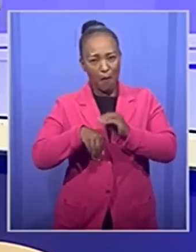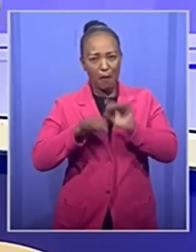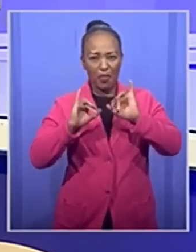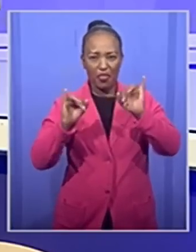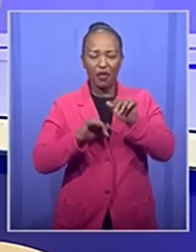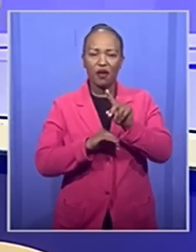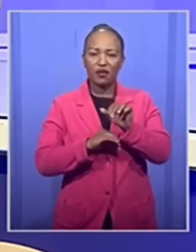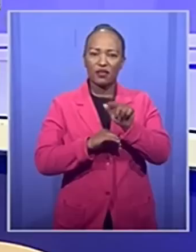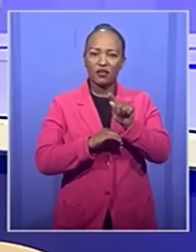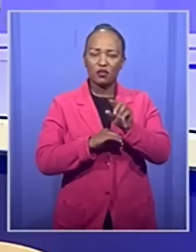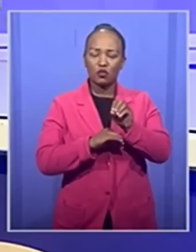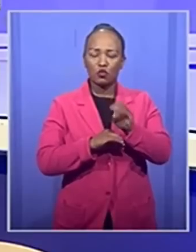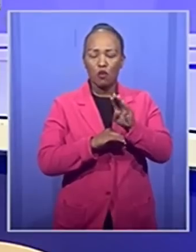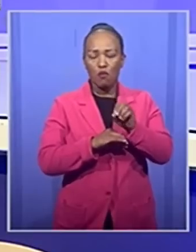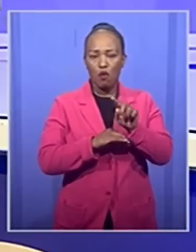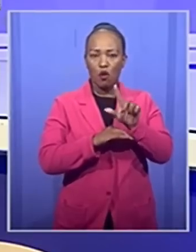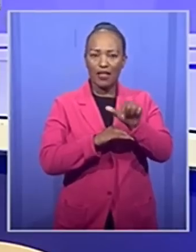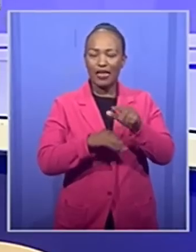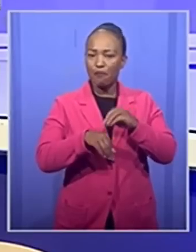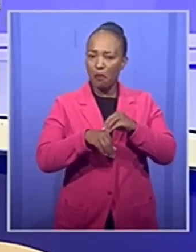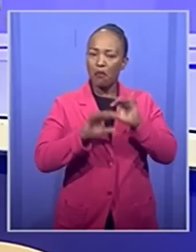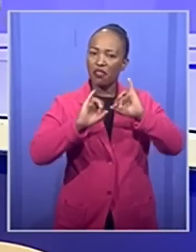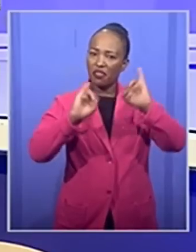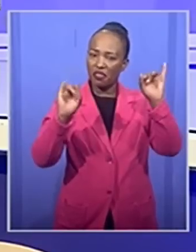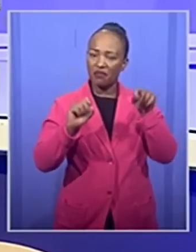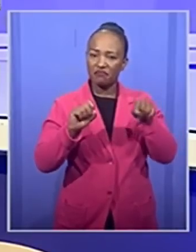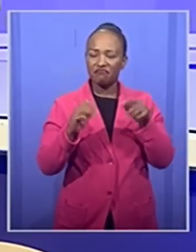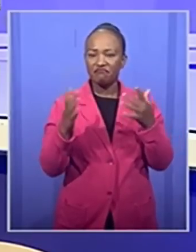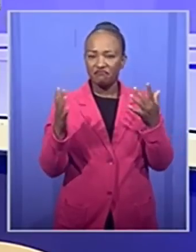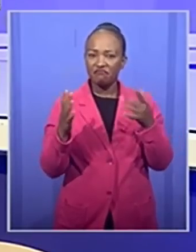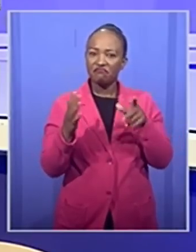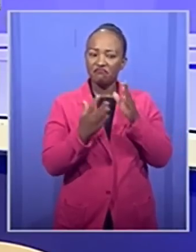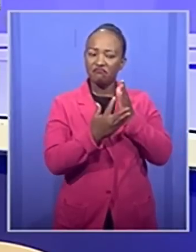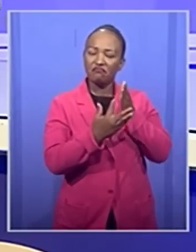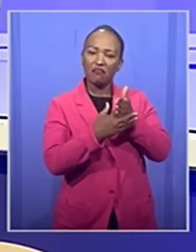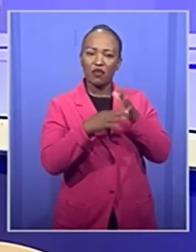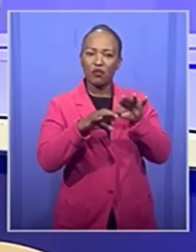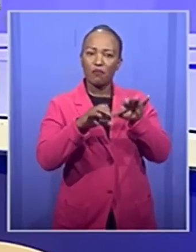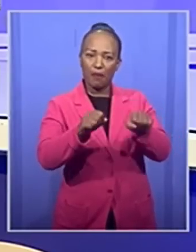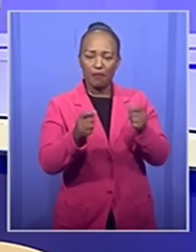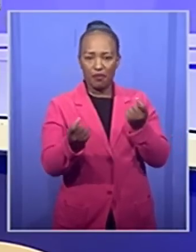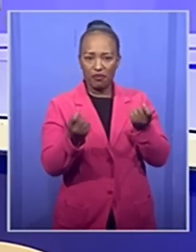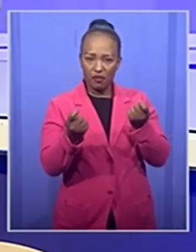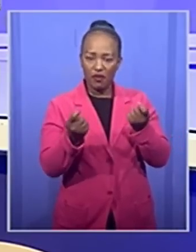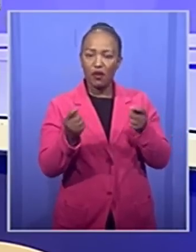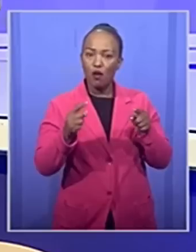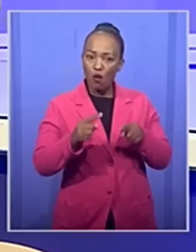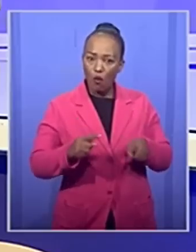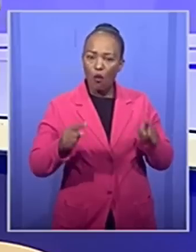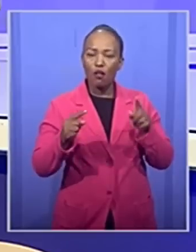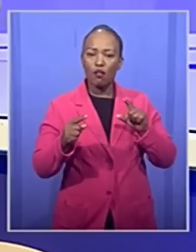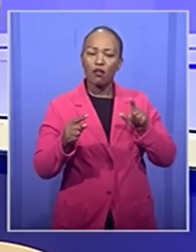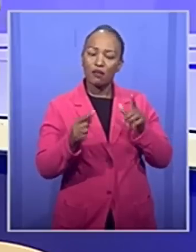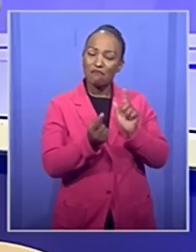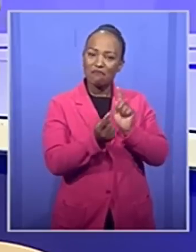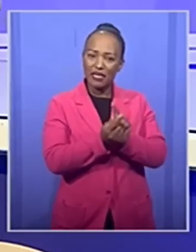wo o aparetšwego ke mathata. Bjalo ka tshepedišo ya go tsena gare taolo ka moka, bahlankedi ba kopane le bašomi bao ba